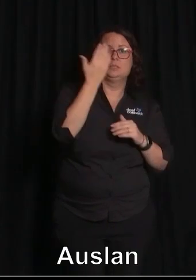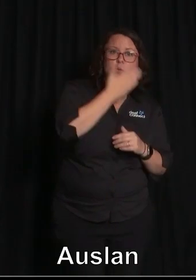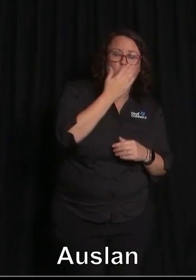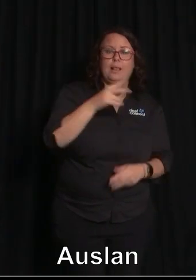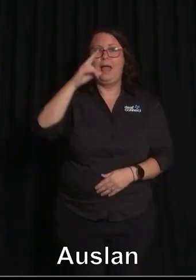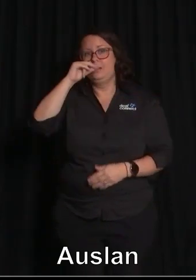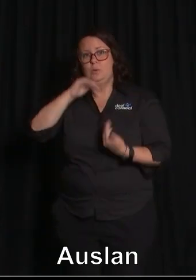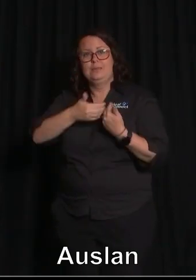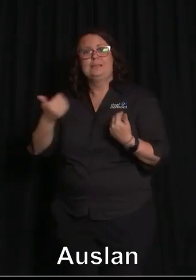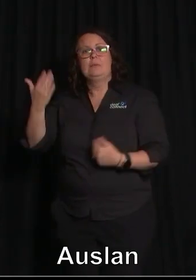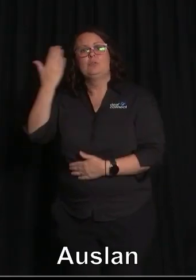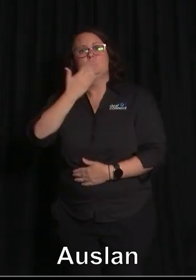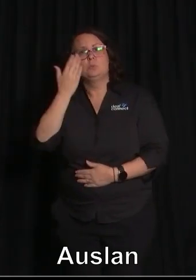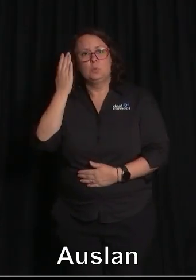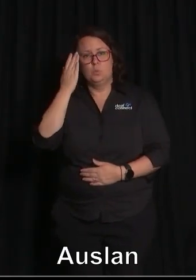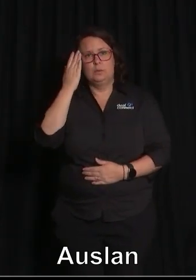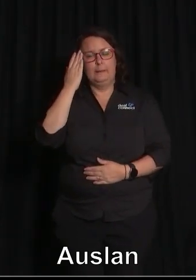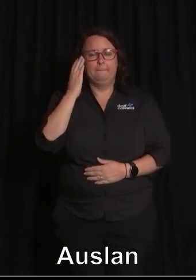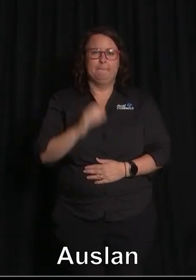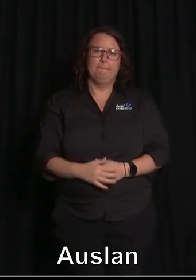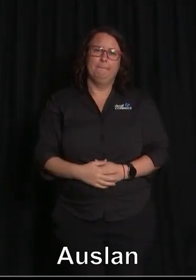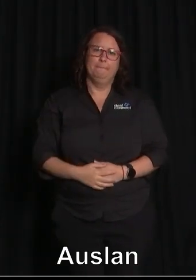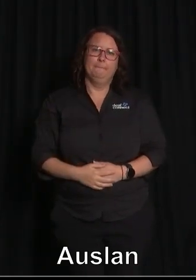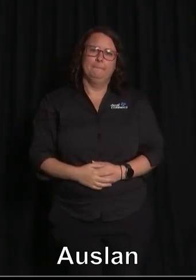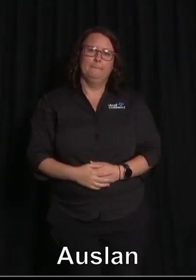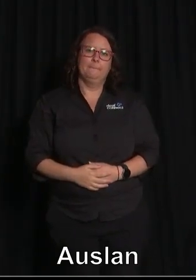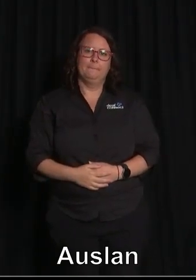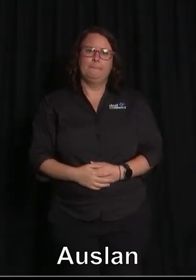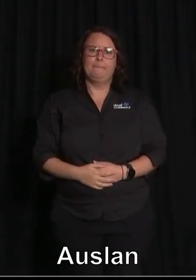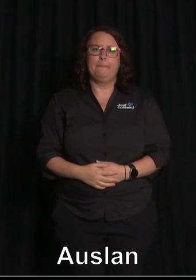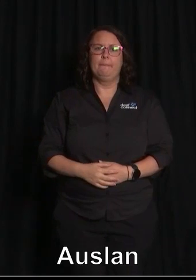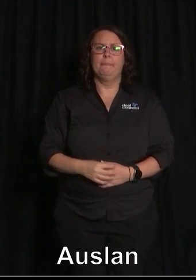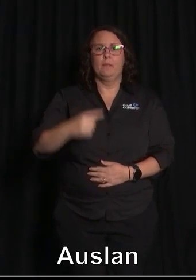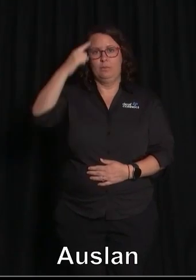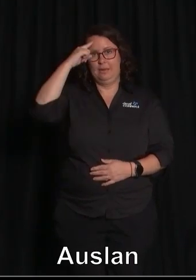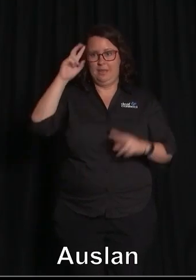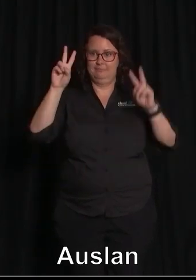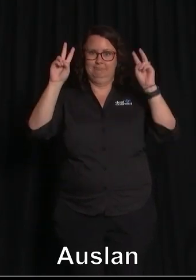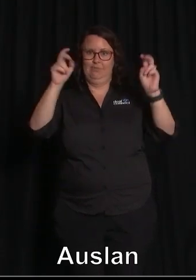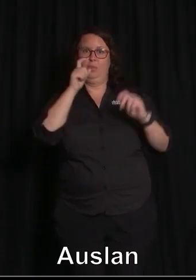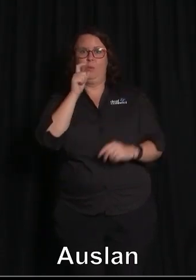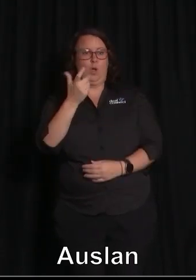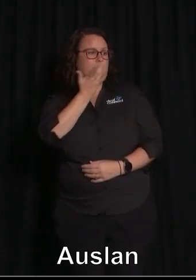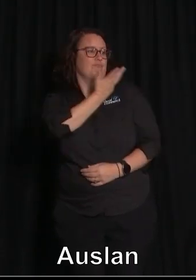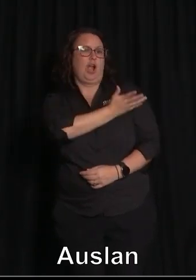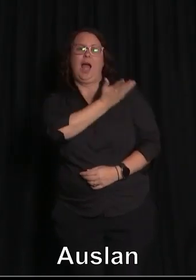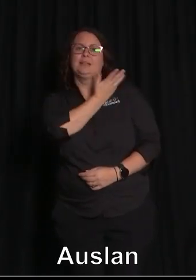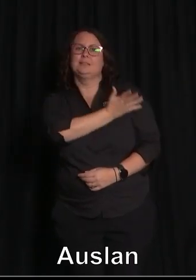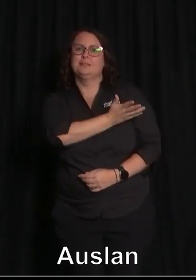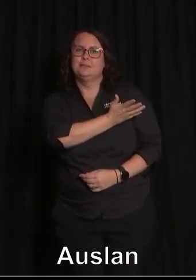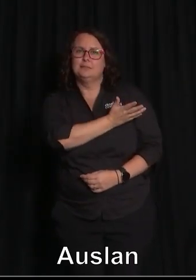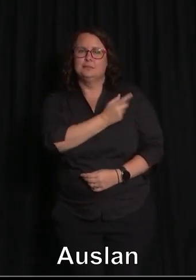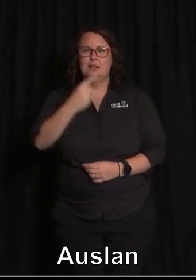outside of school. And so when we think about pride, as we think about the